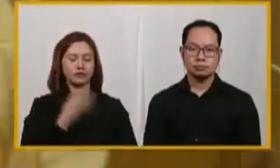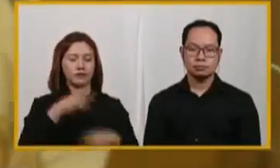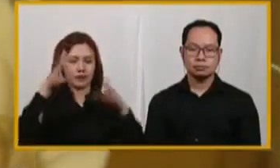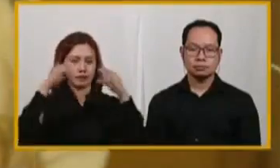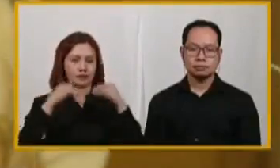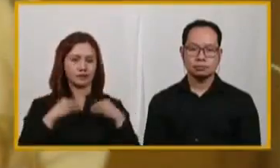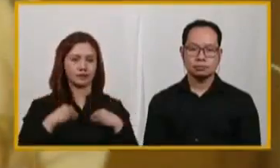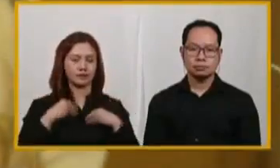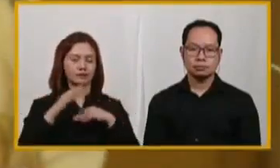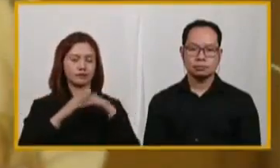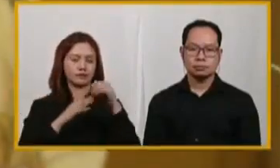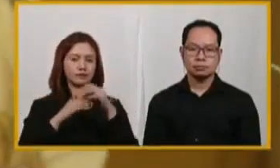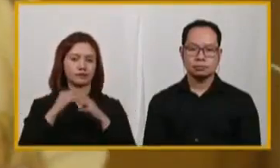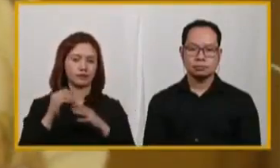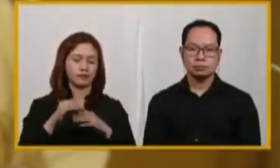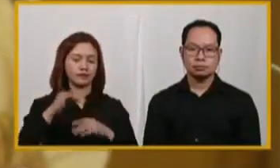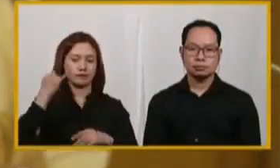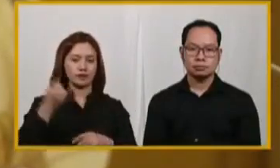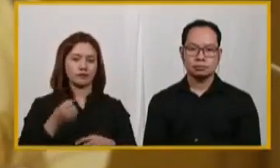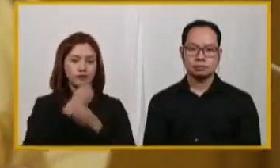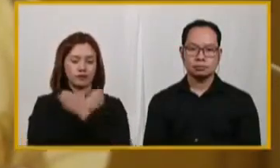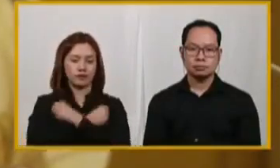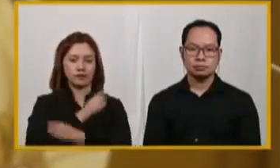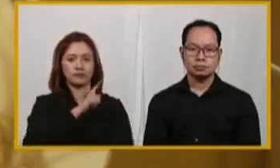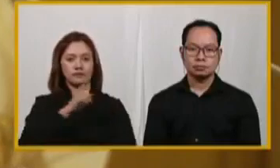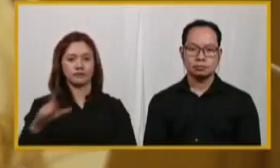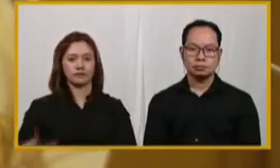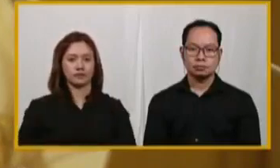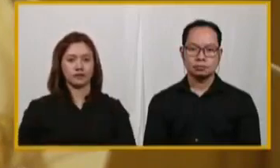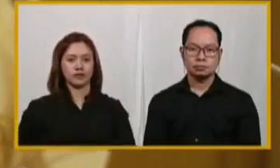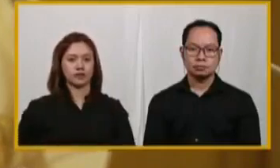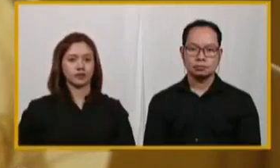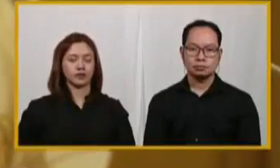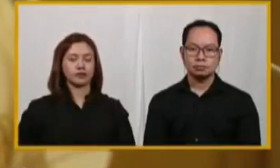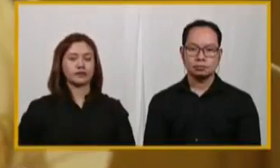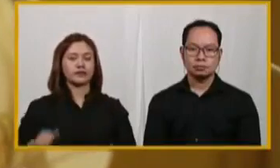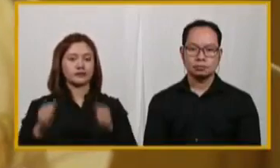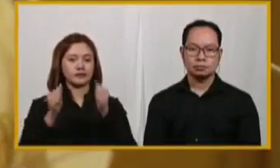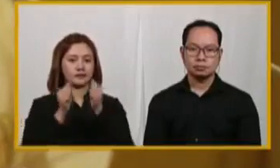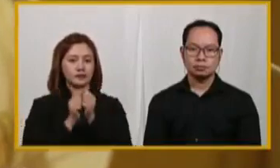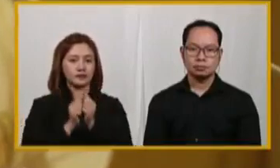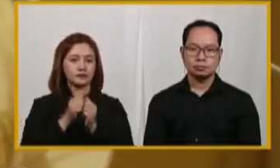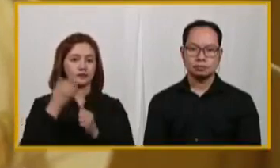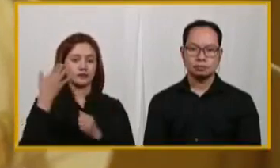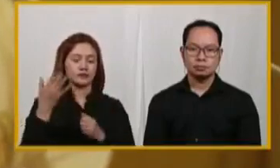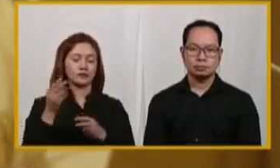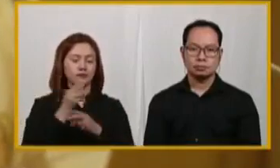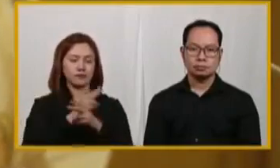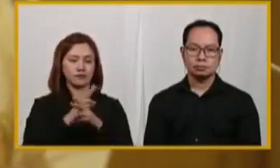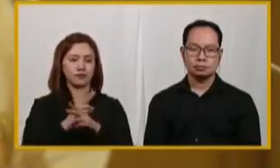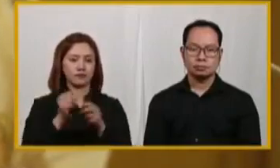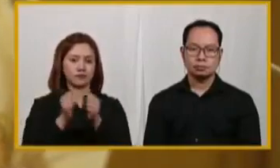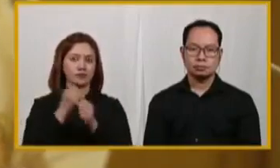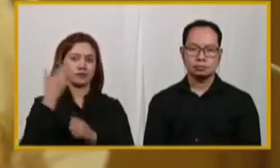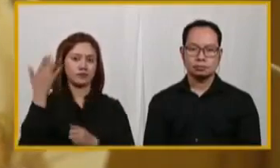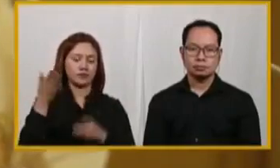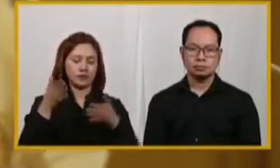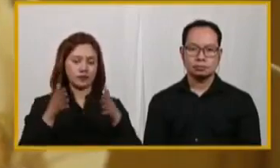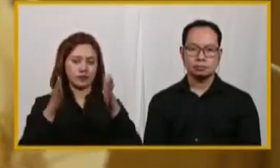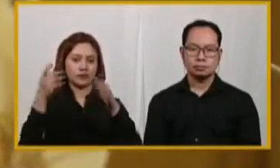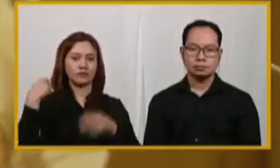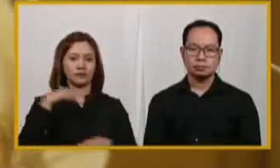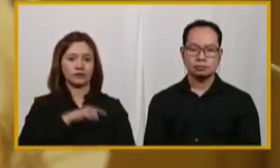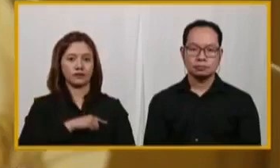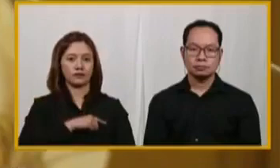of love, dear Lord, to spend this night in vigil with you. Allow us to spend this